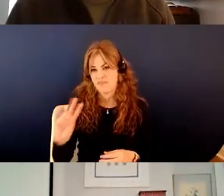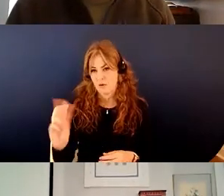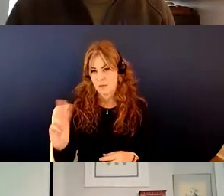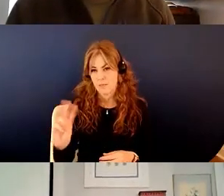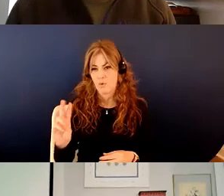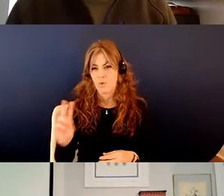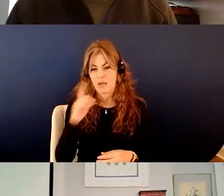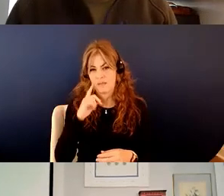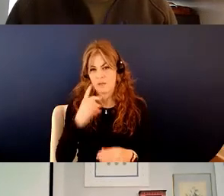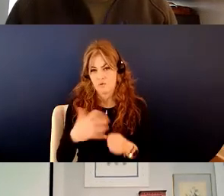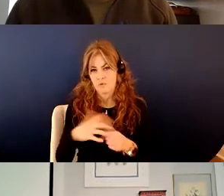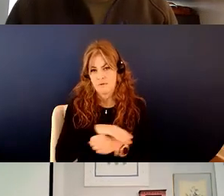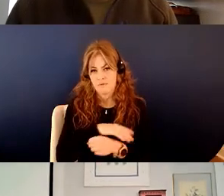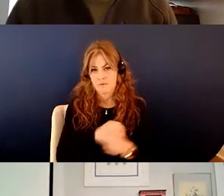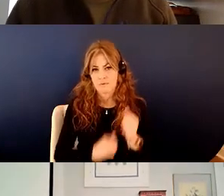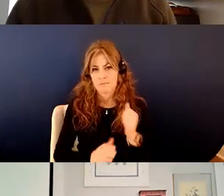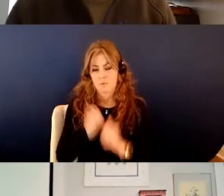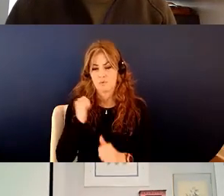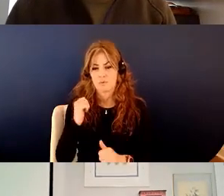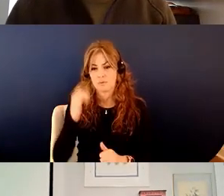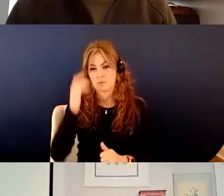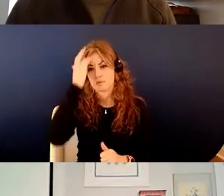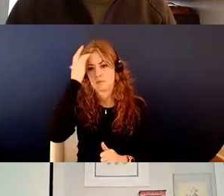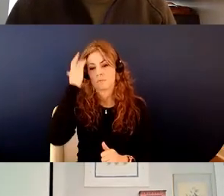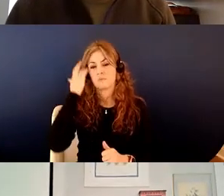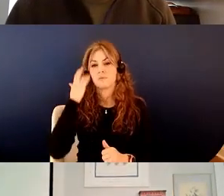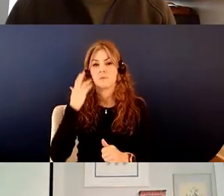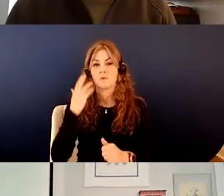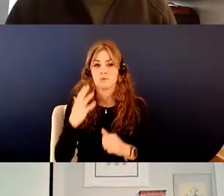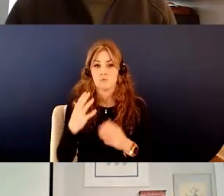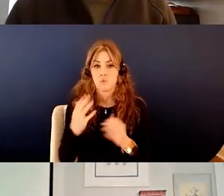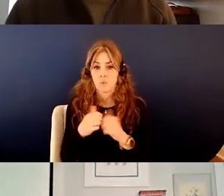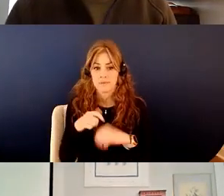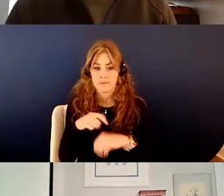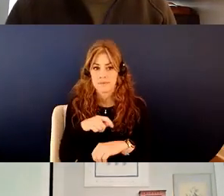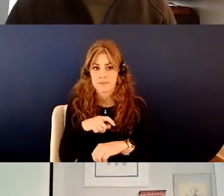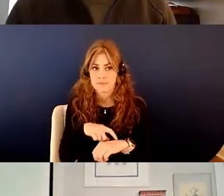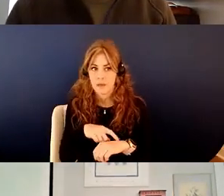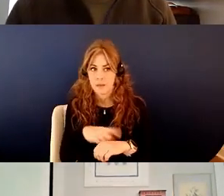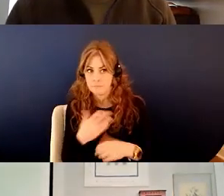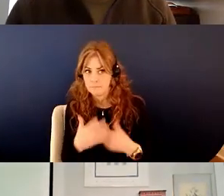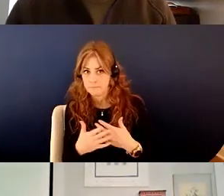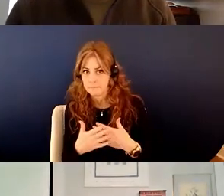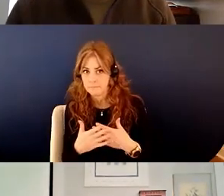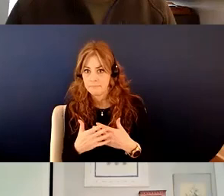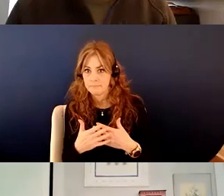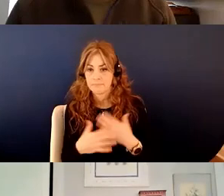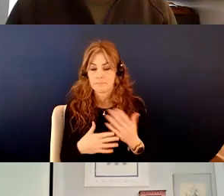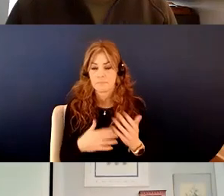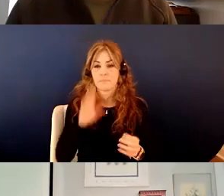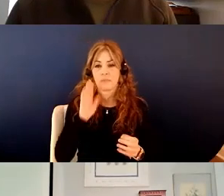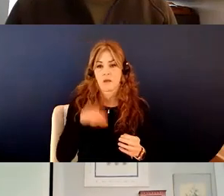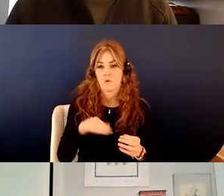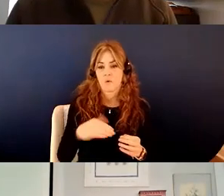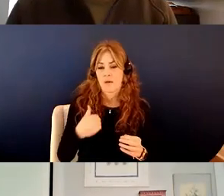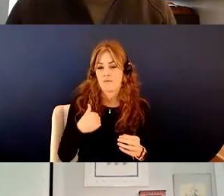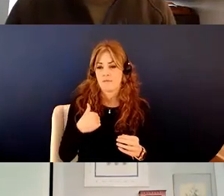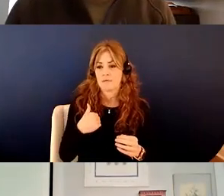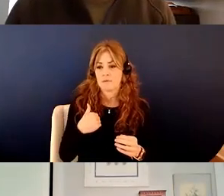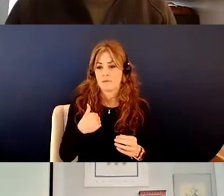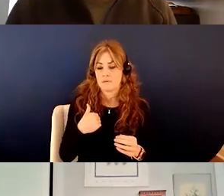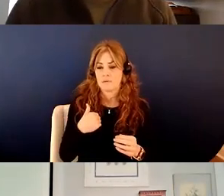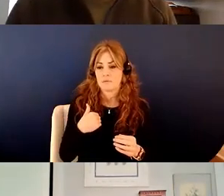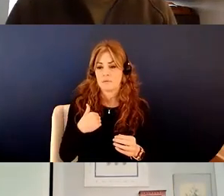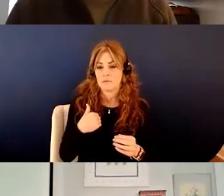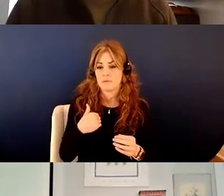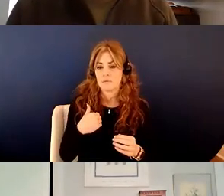of the things. I know in interest of time here, And I know we also have some of the, not the other trainings that